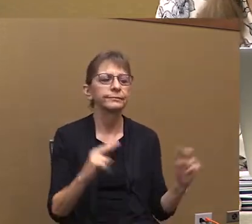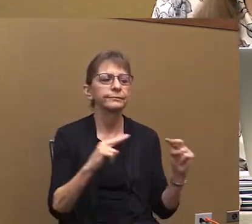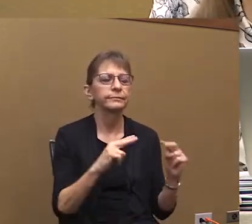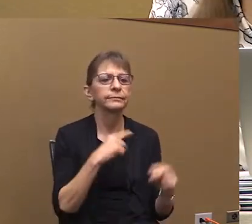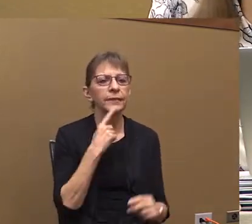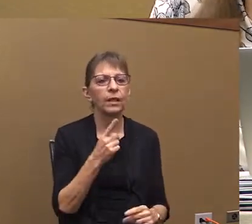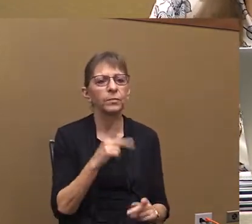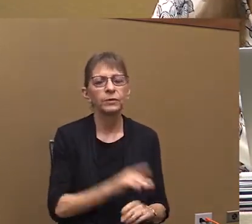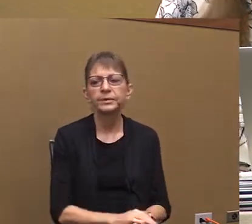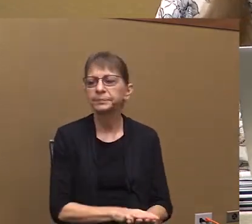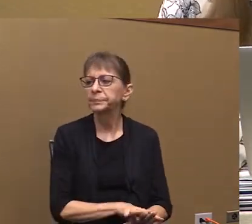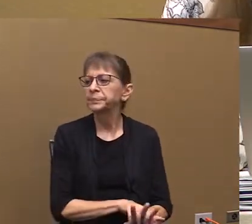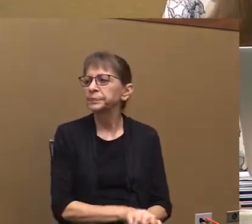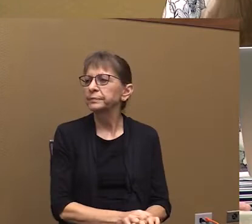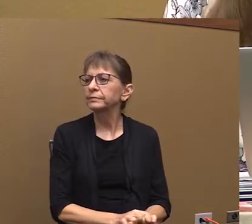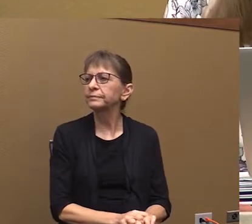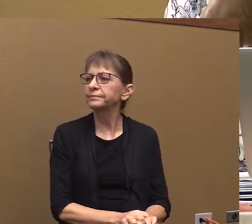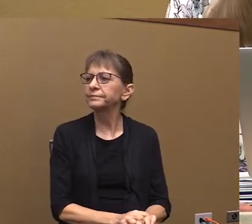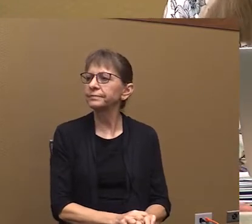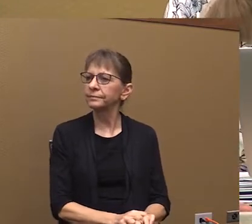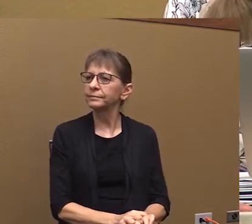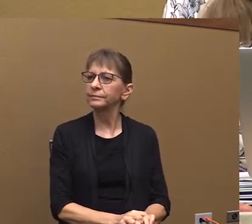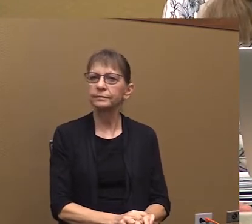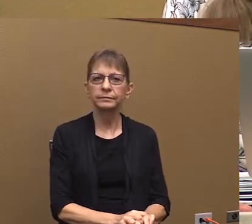then you can say whether they're right or wrong.